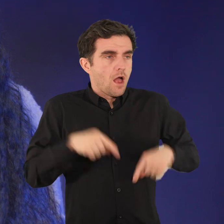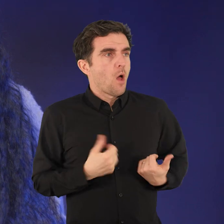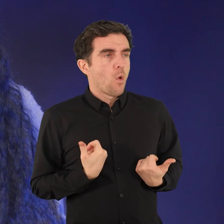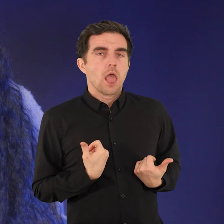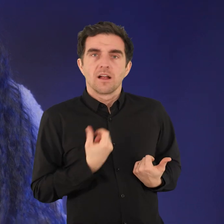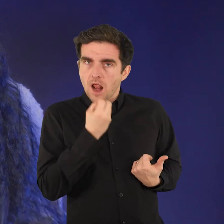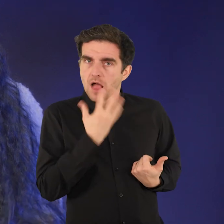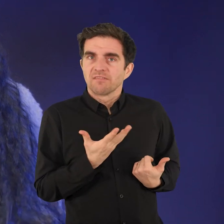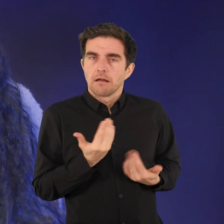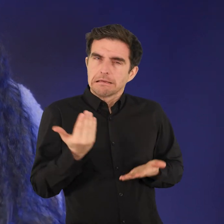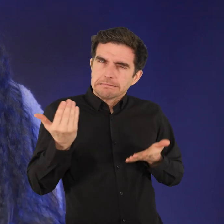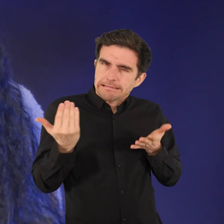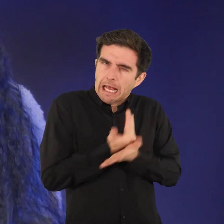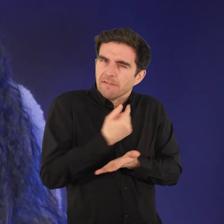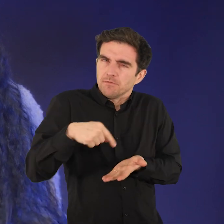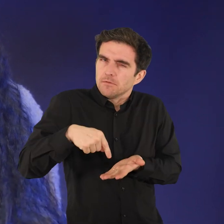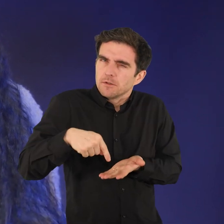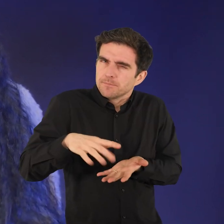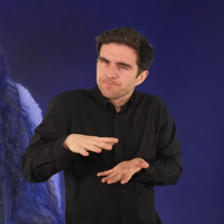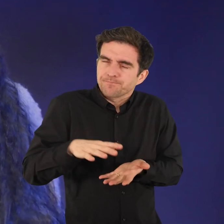because we're here in a safe place,